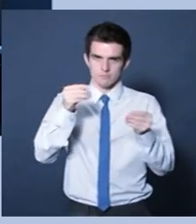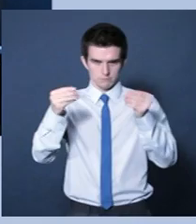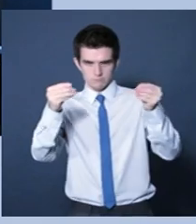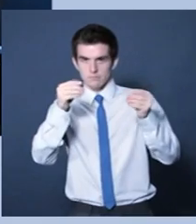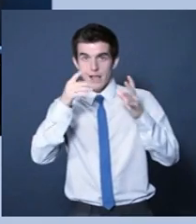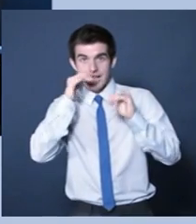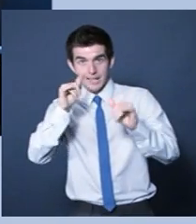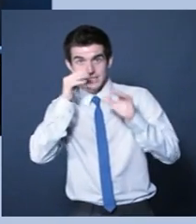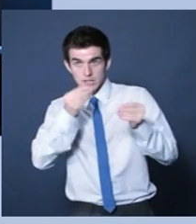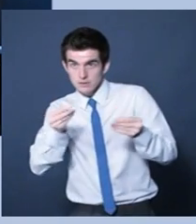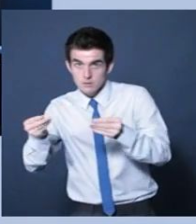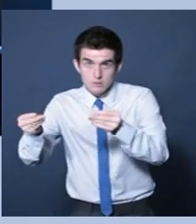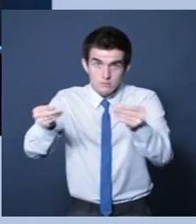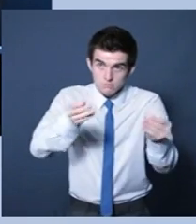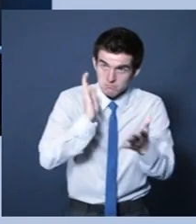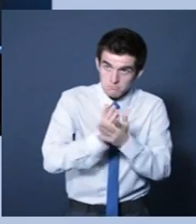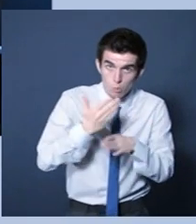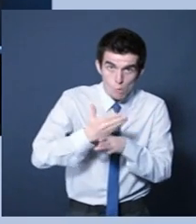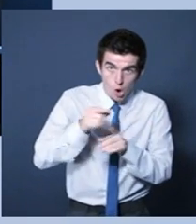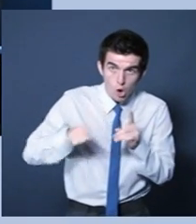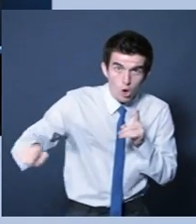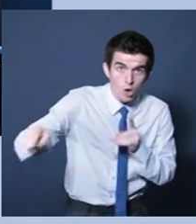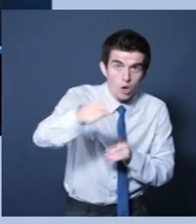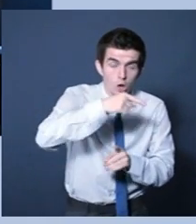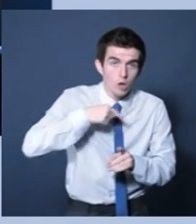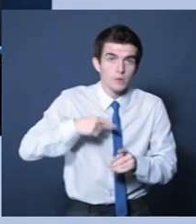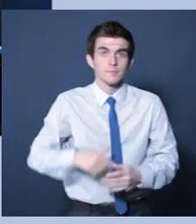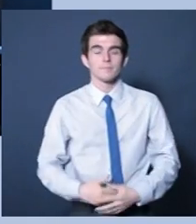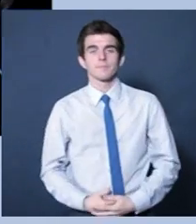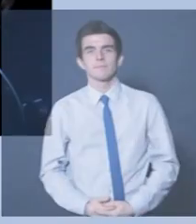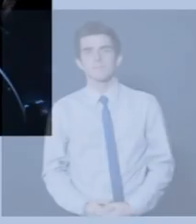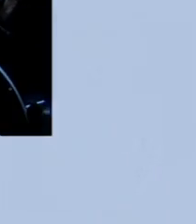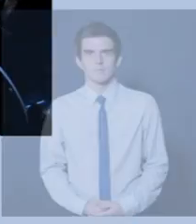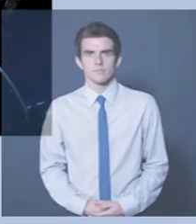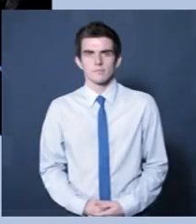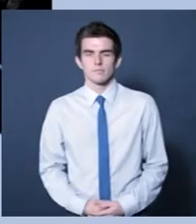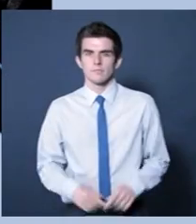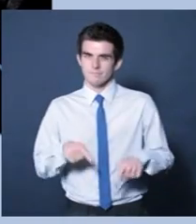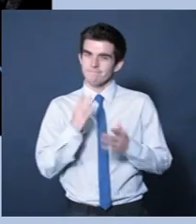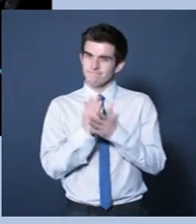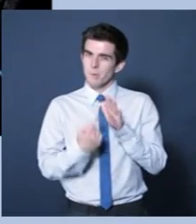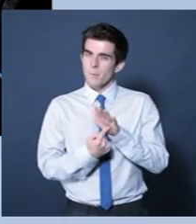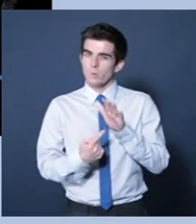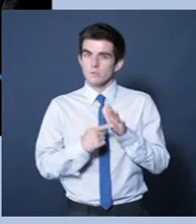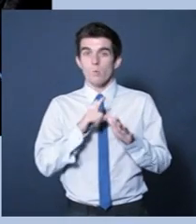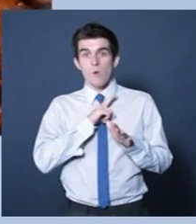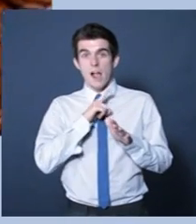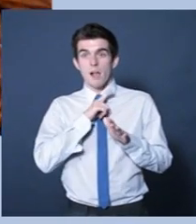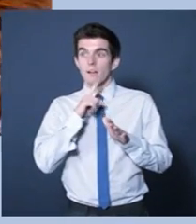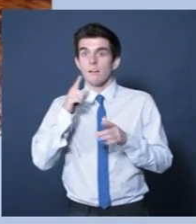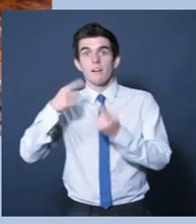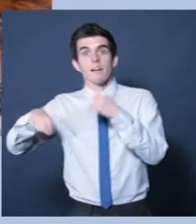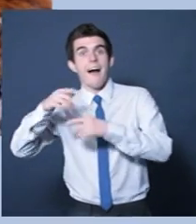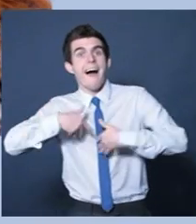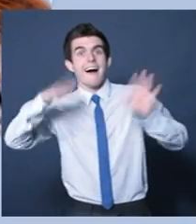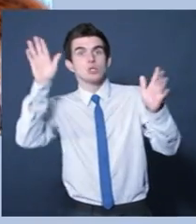websites are tested so that all different user groups can access it. It's important, obviously, because there's the